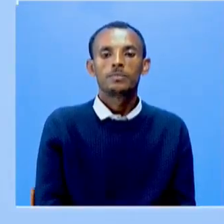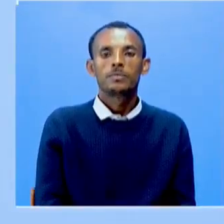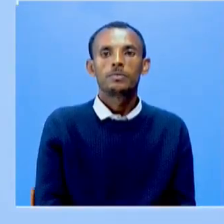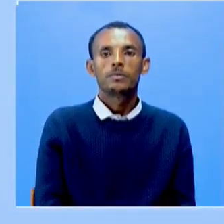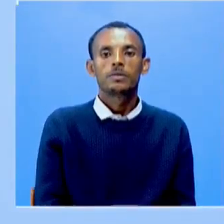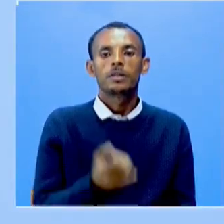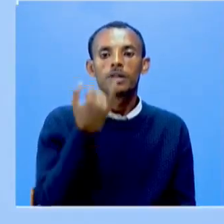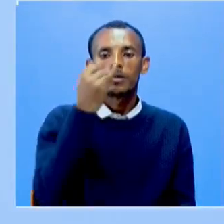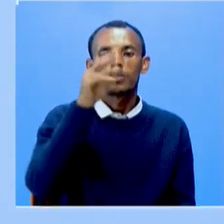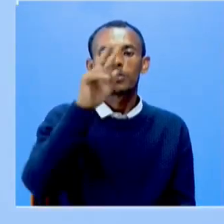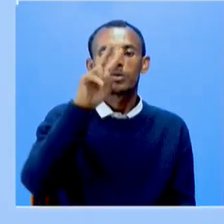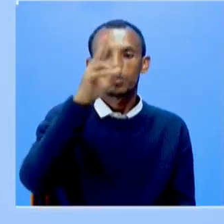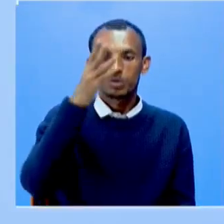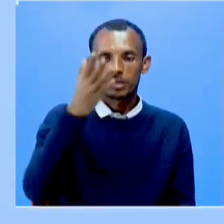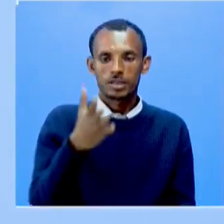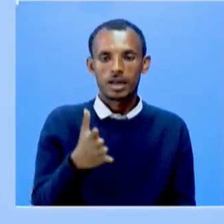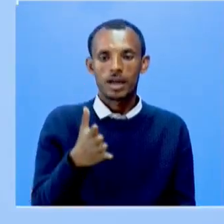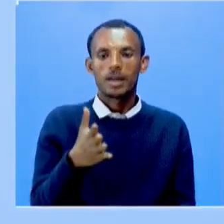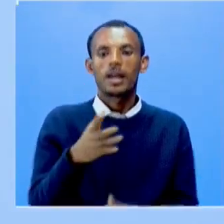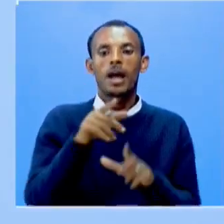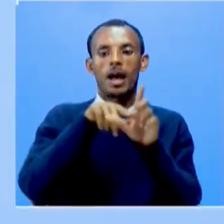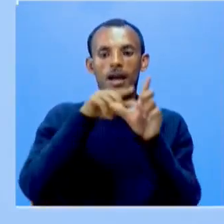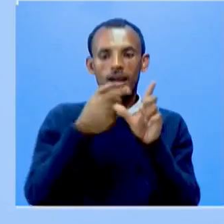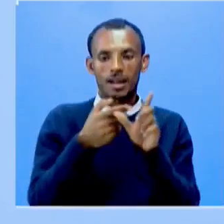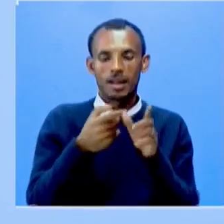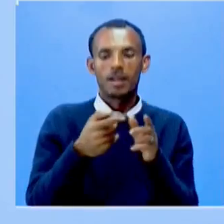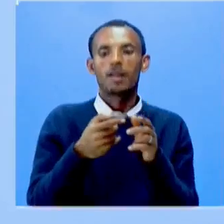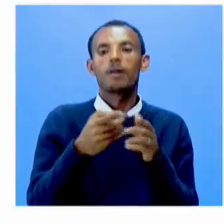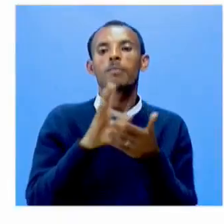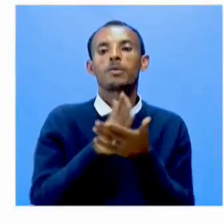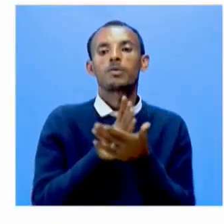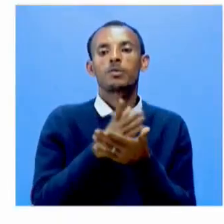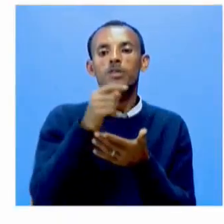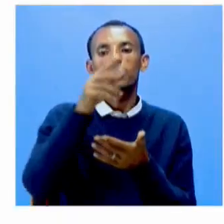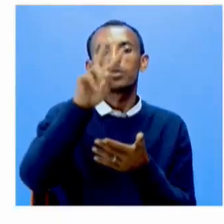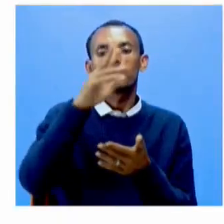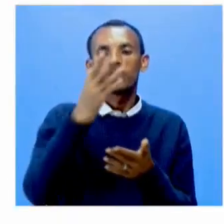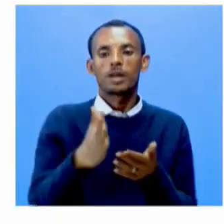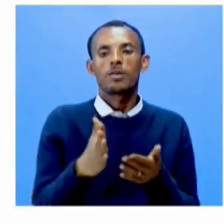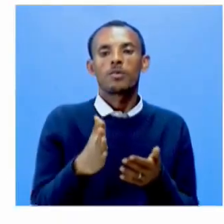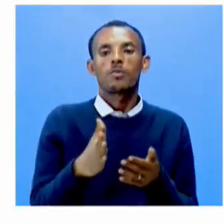if two sides is a good angle between the two sides of one triangle,